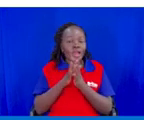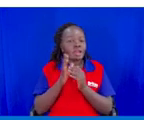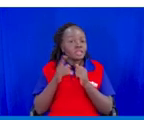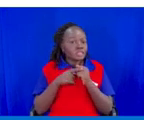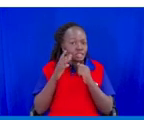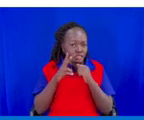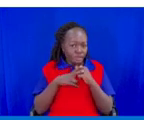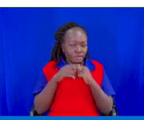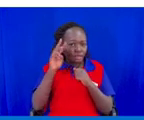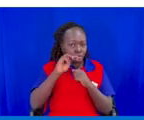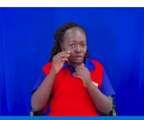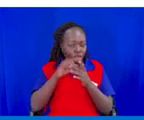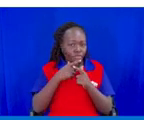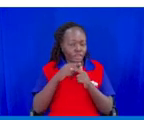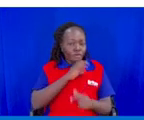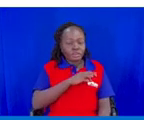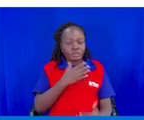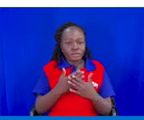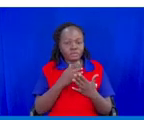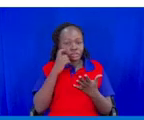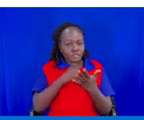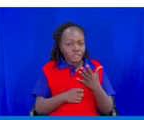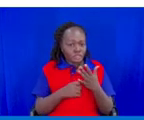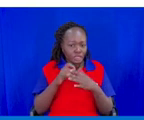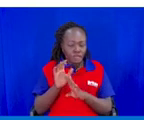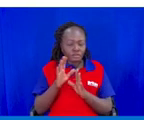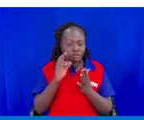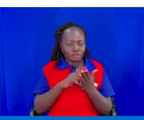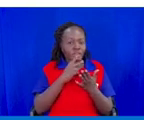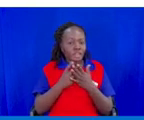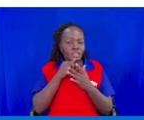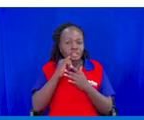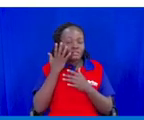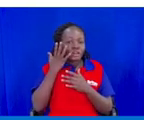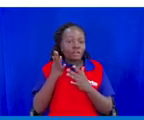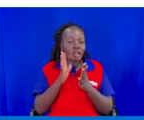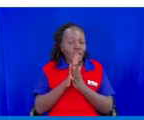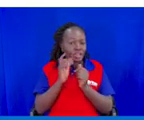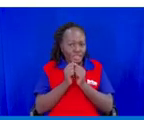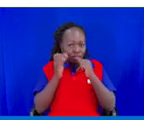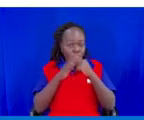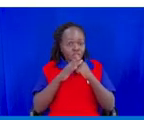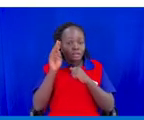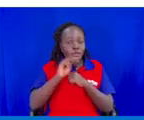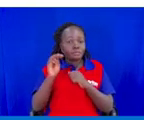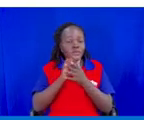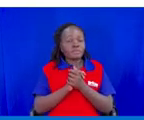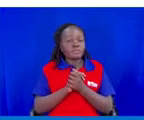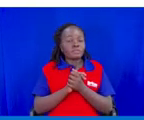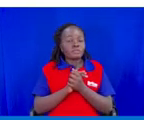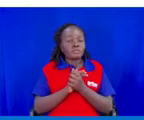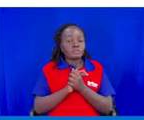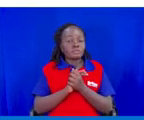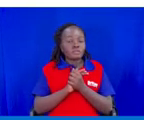and therefore the profit before tax for the fund within the year was 519 million. The fund recorded a tax expense of